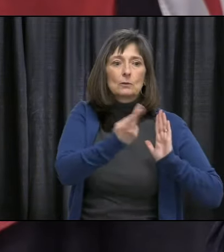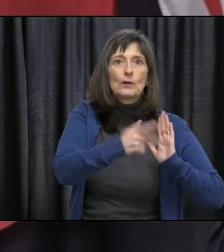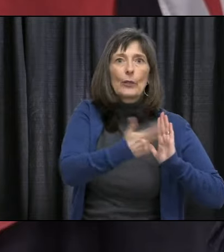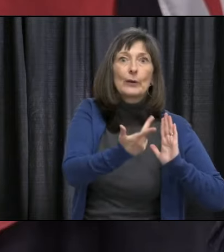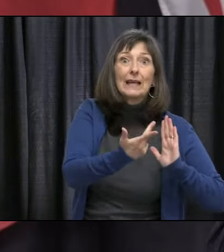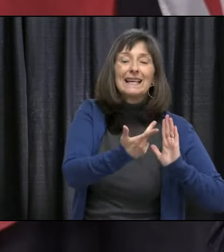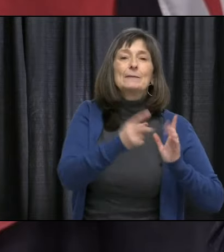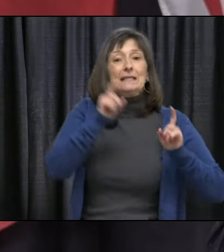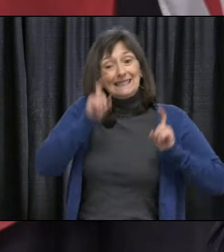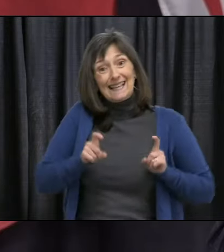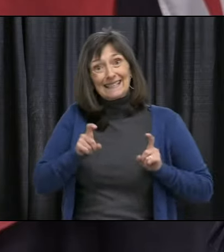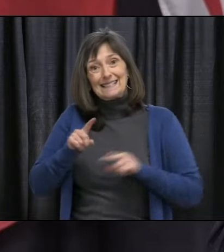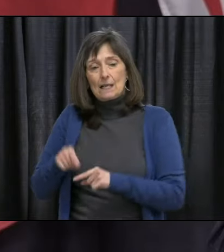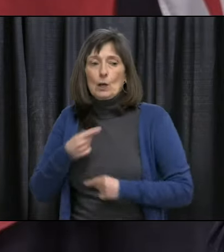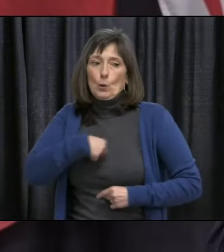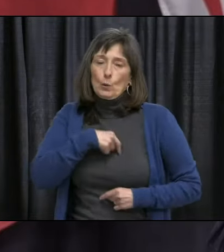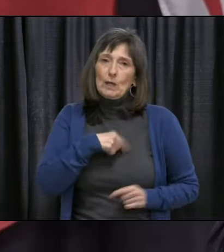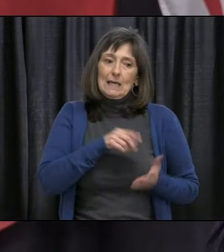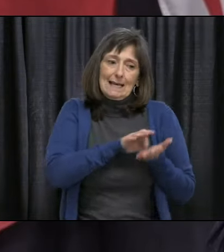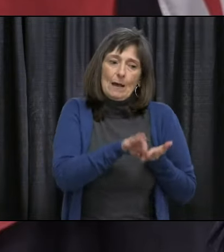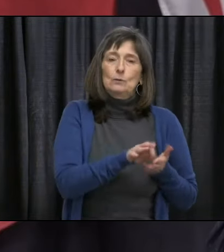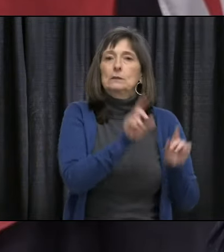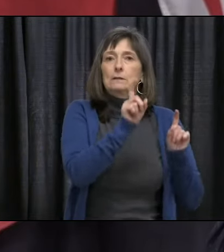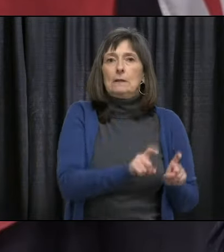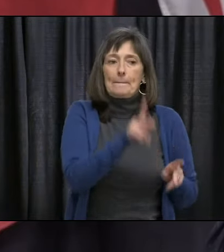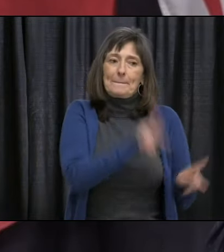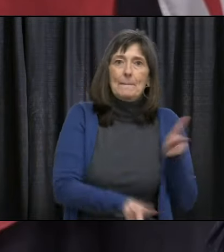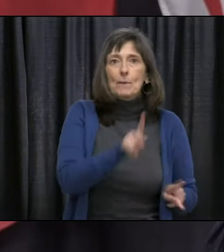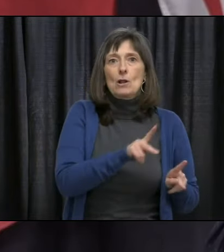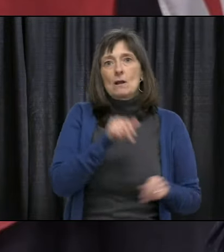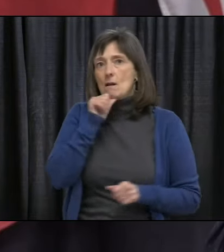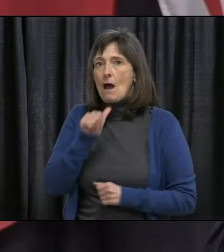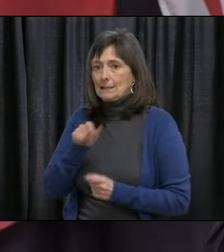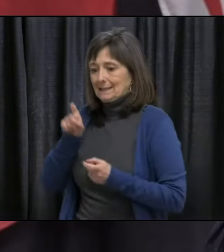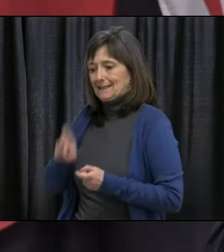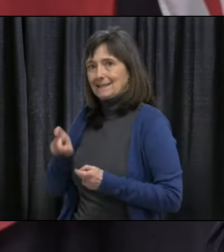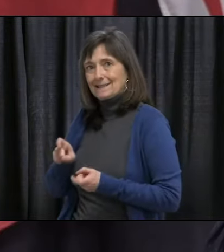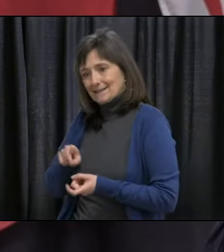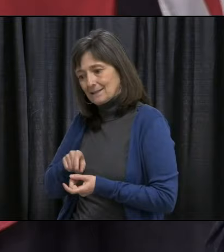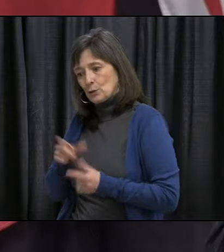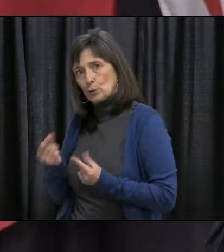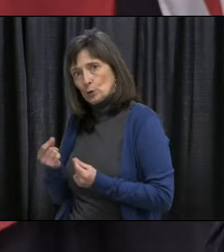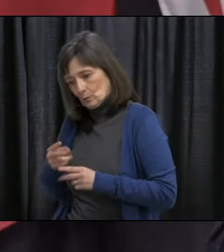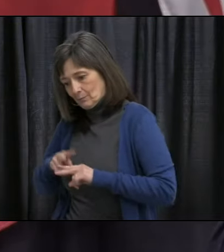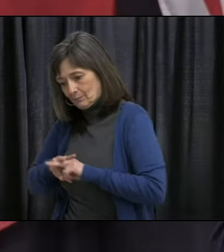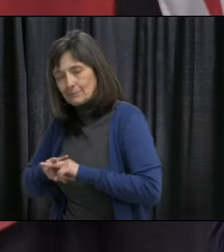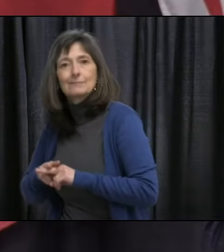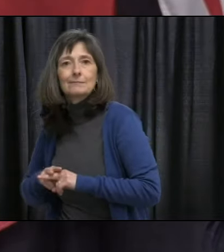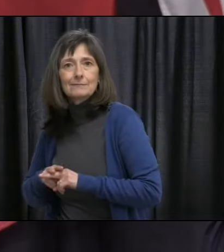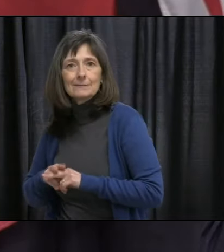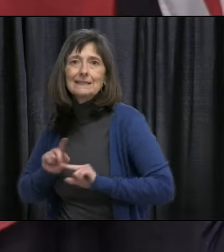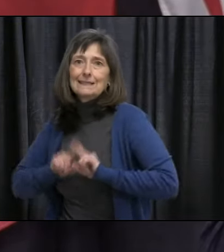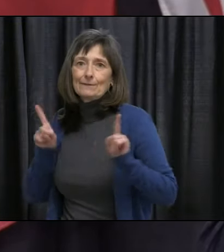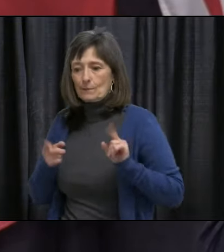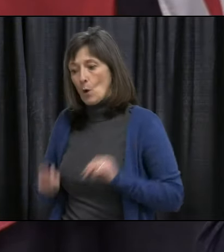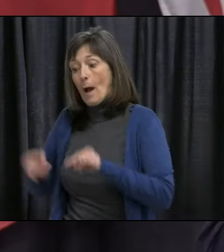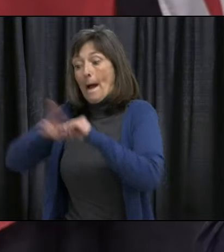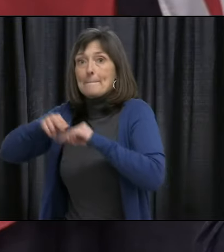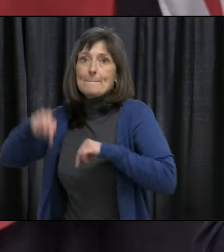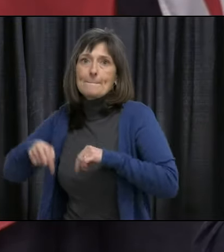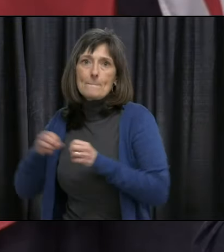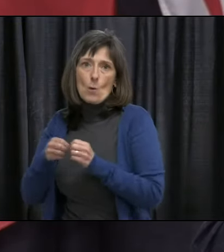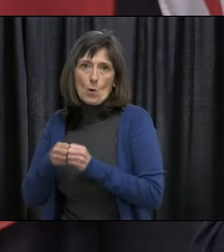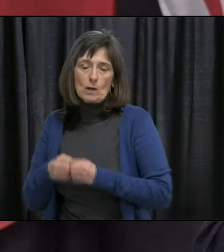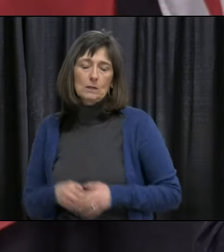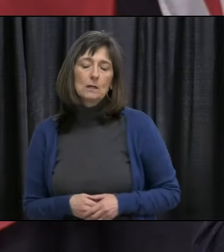these would be about the number of people that are tested, not the number of tests that's been done. Also, in areas where, if you look at Eastern